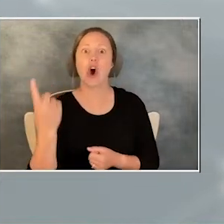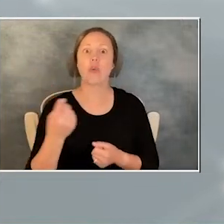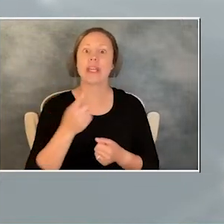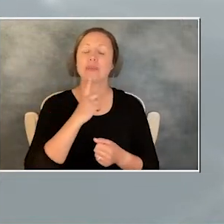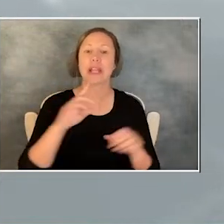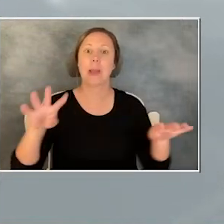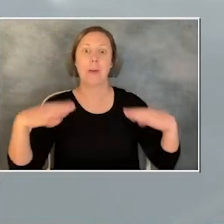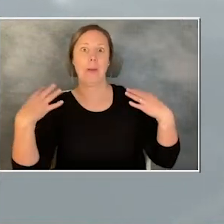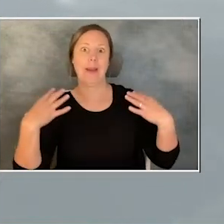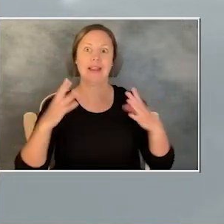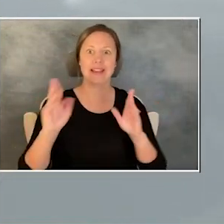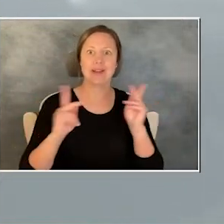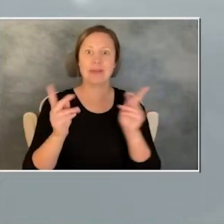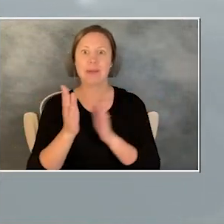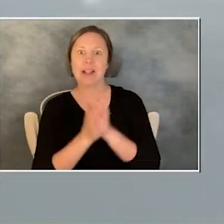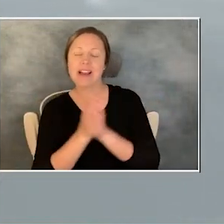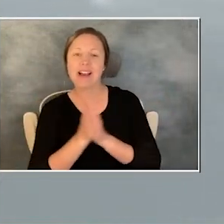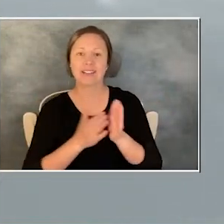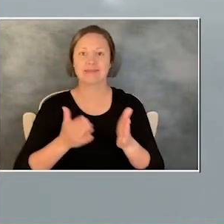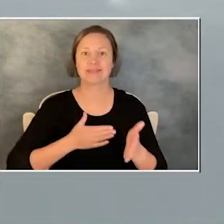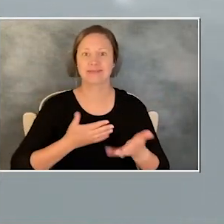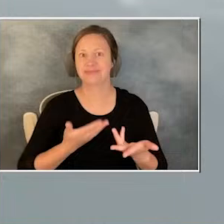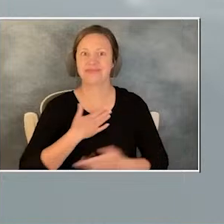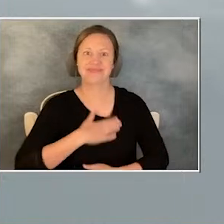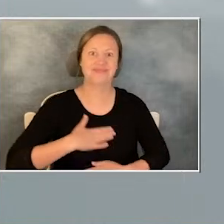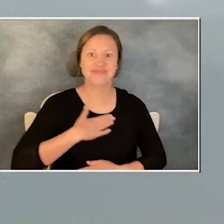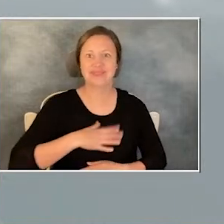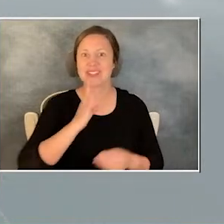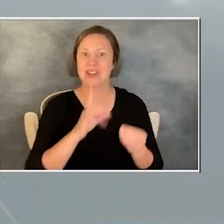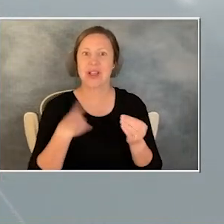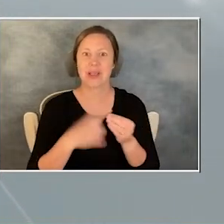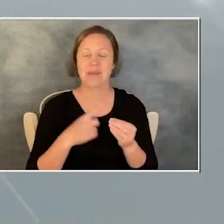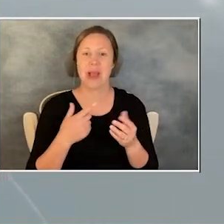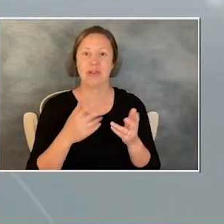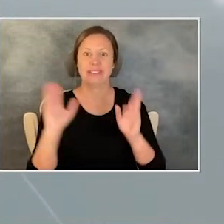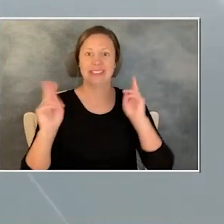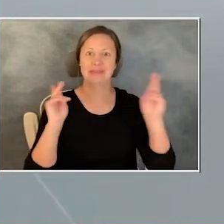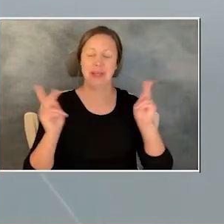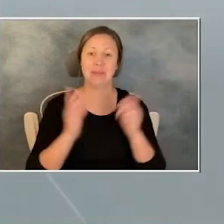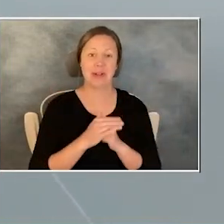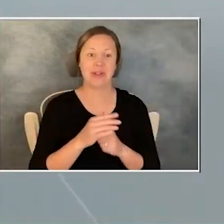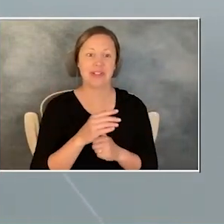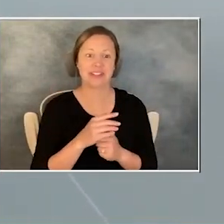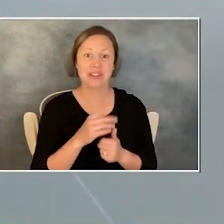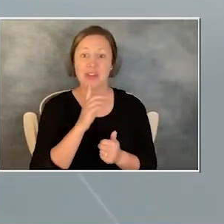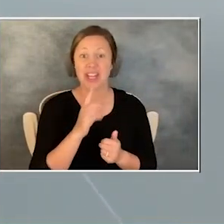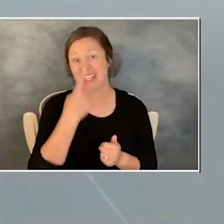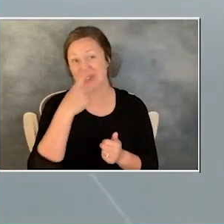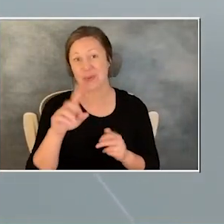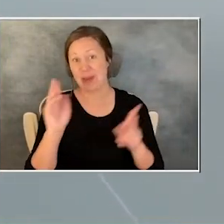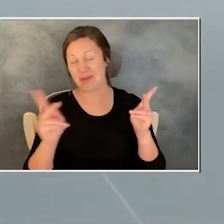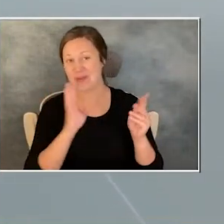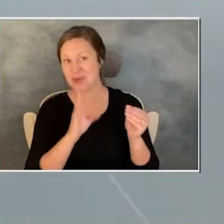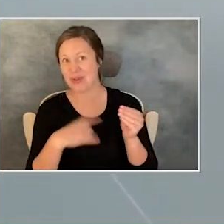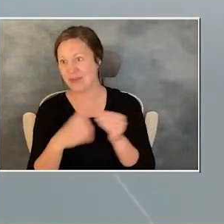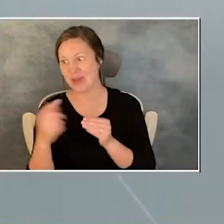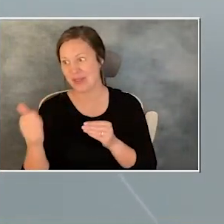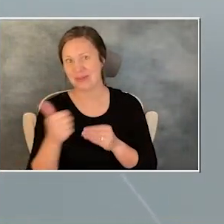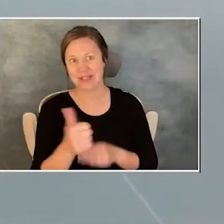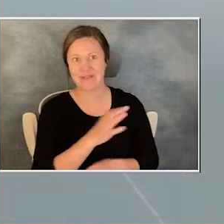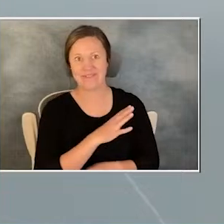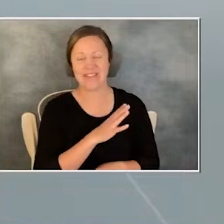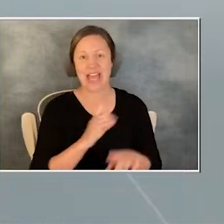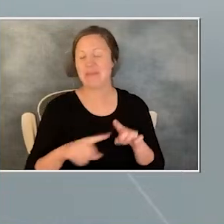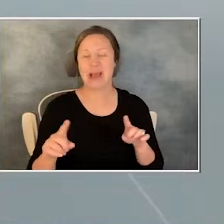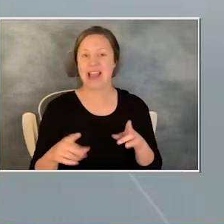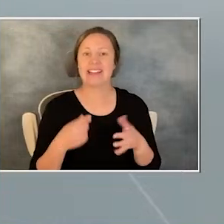to people, and he loves talking. I mean, who doesn't like talking about themselves? He's fine with that. So I brought each staff member in and said, I want you to